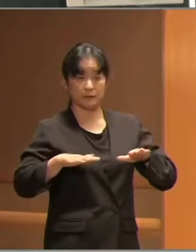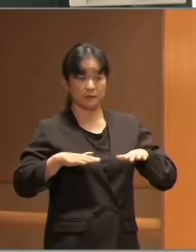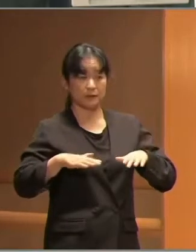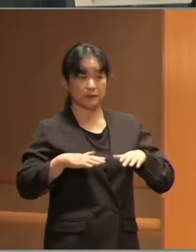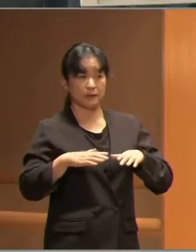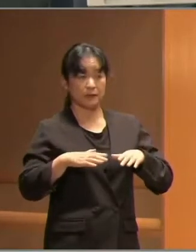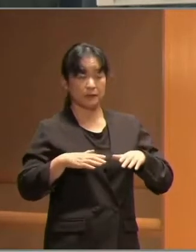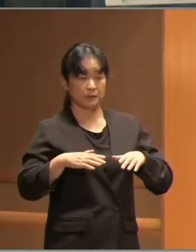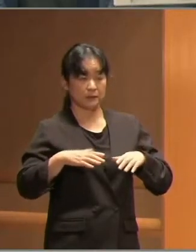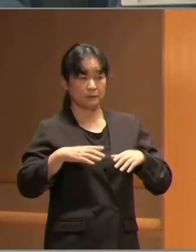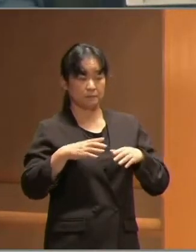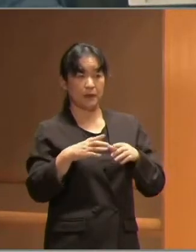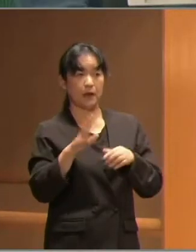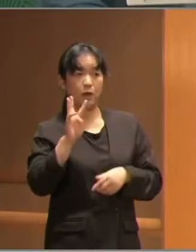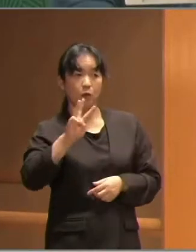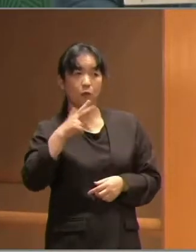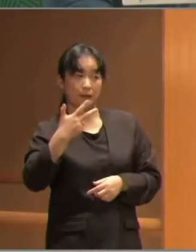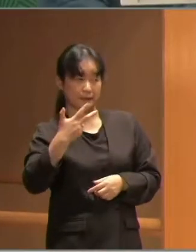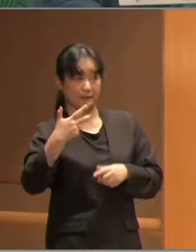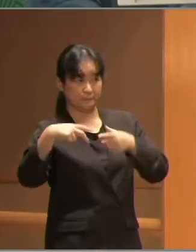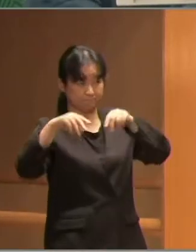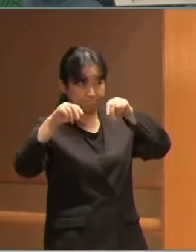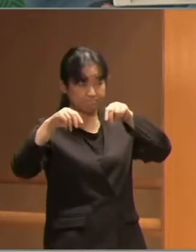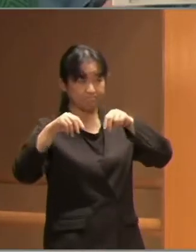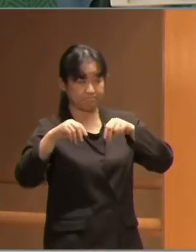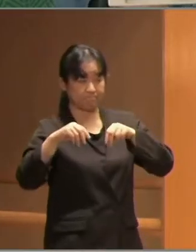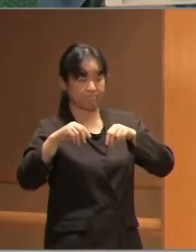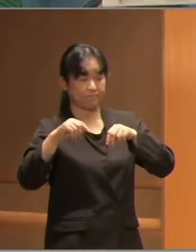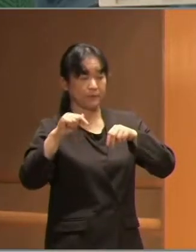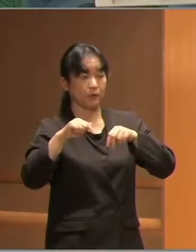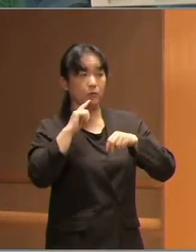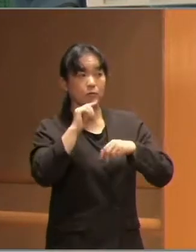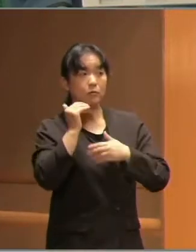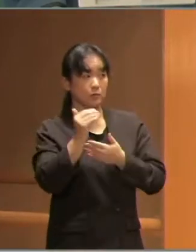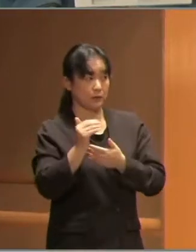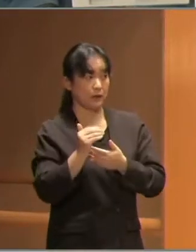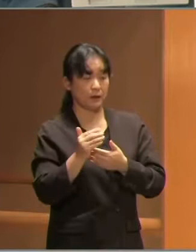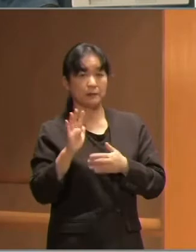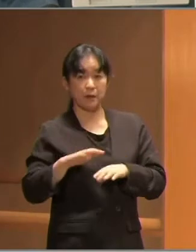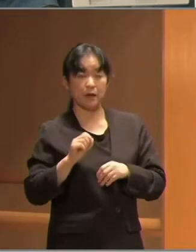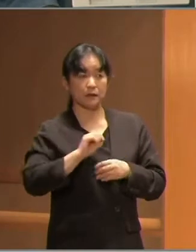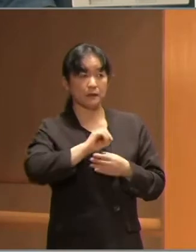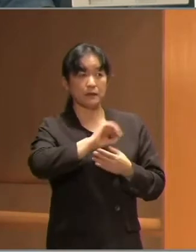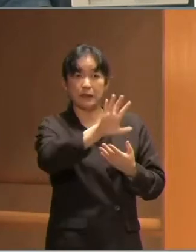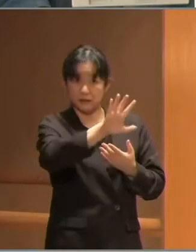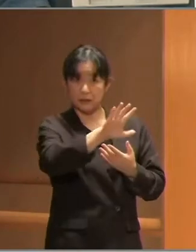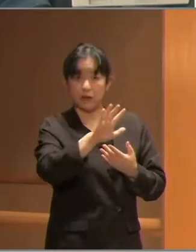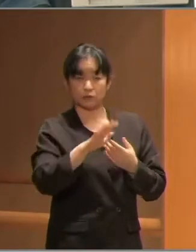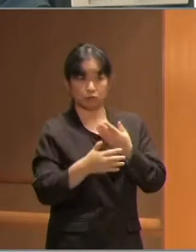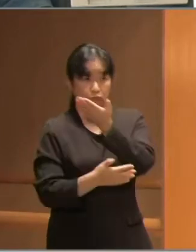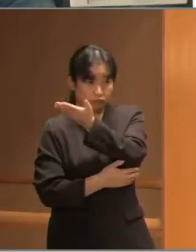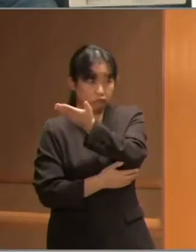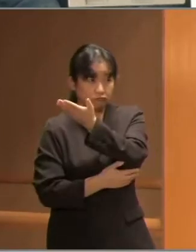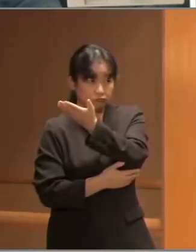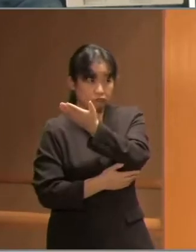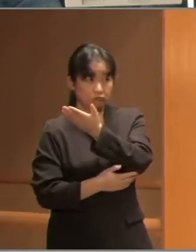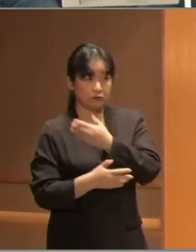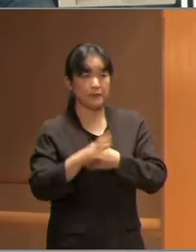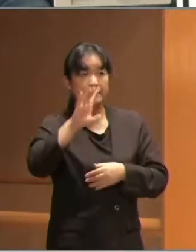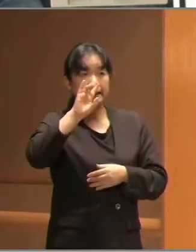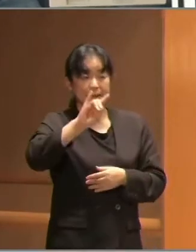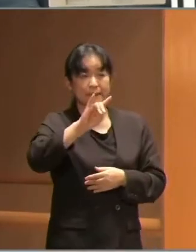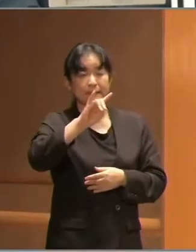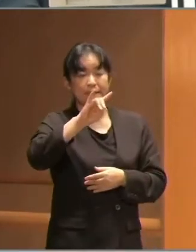And of course, today's topic is washi paper, but before that, I would like to introduce to you the word